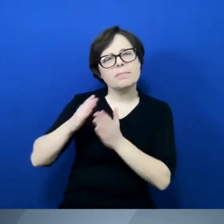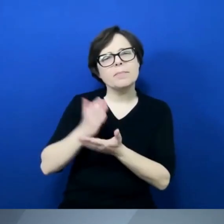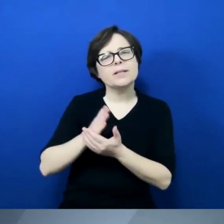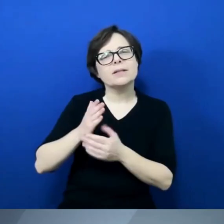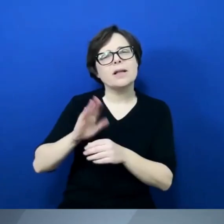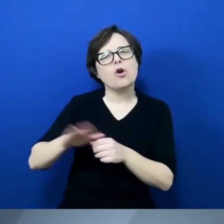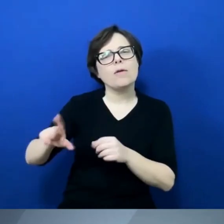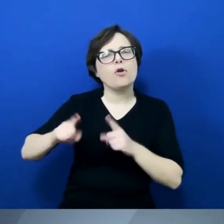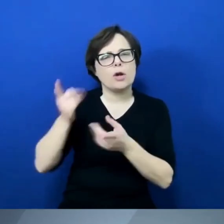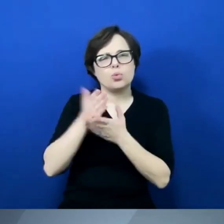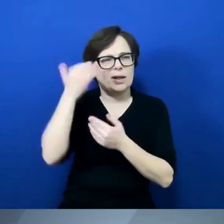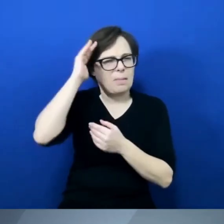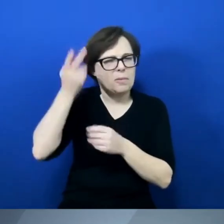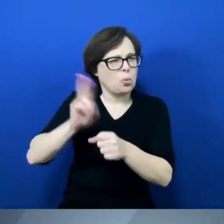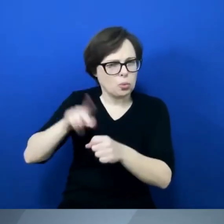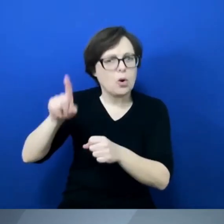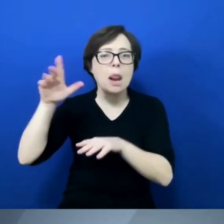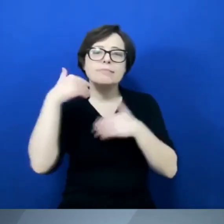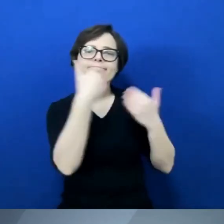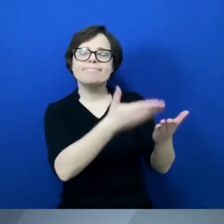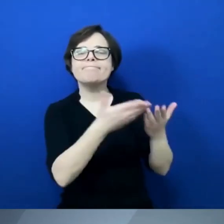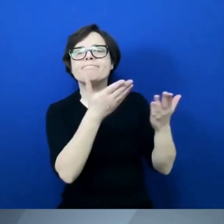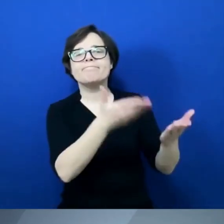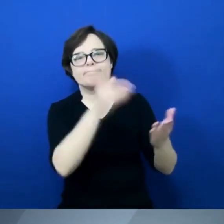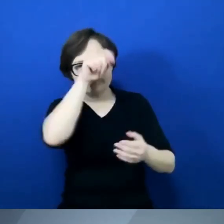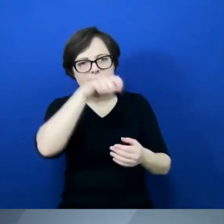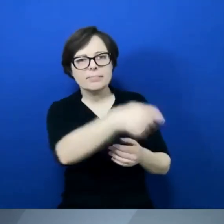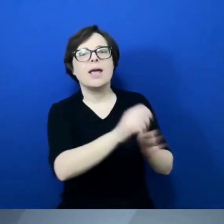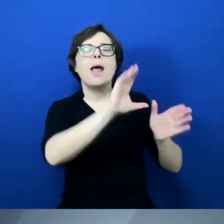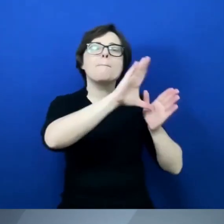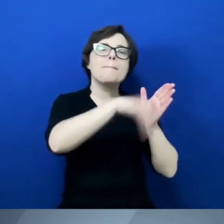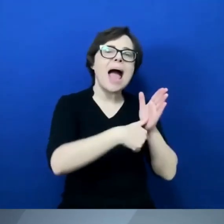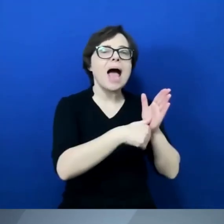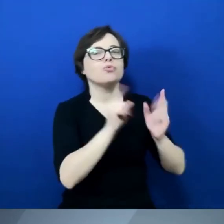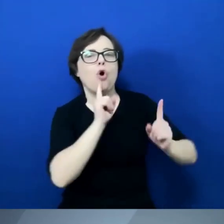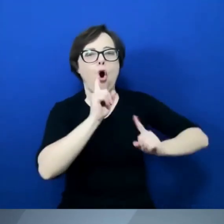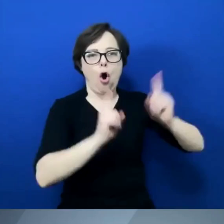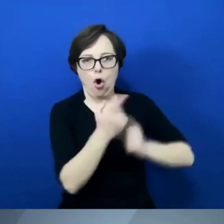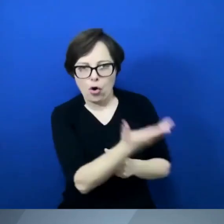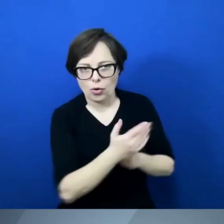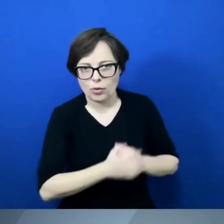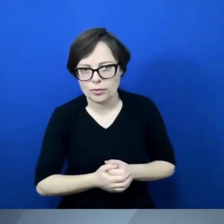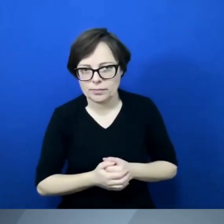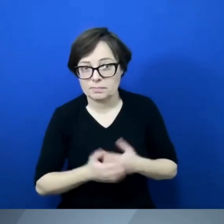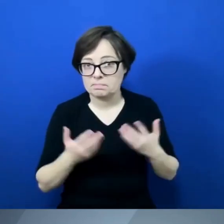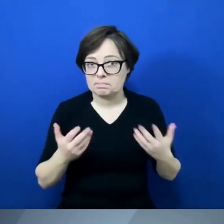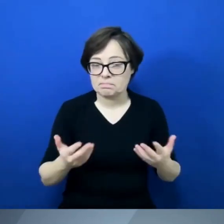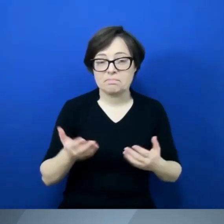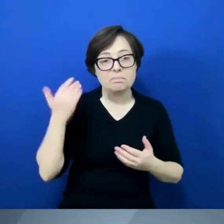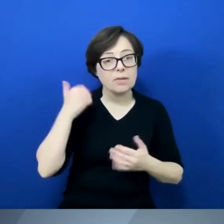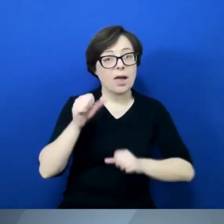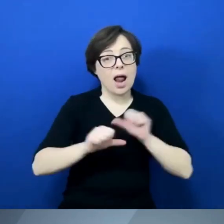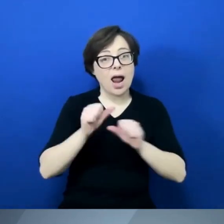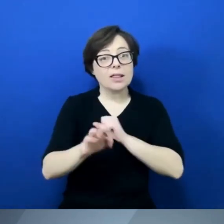don't remember which international organization, the title of the Garden City. At that time, in